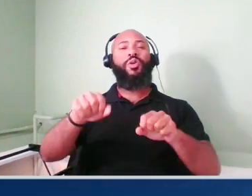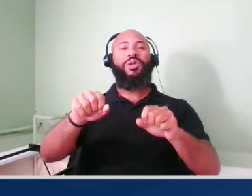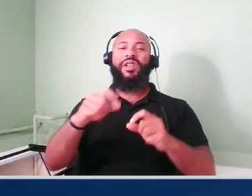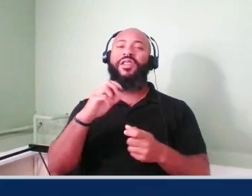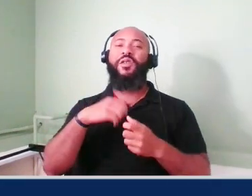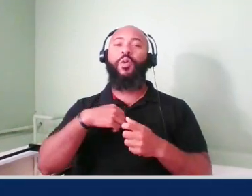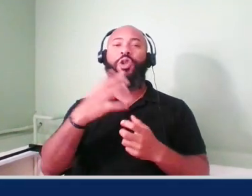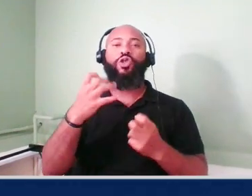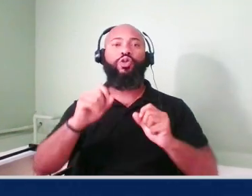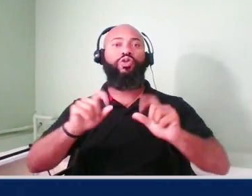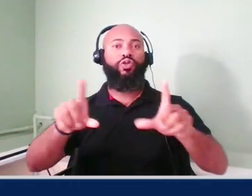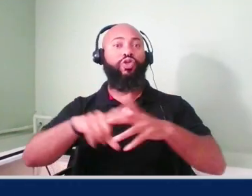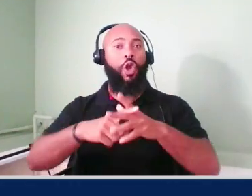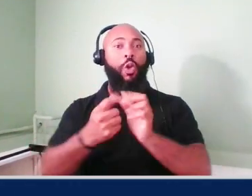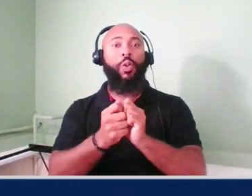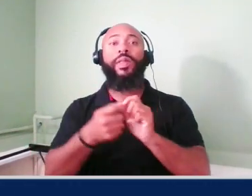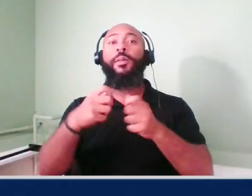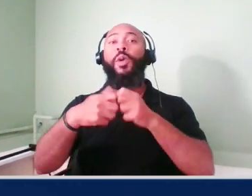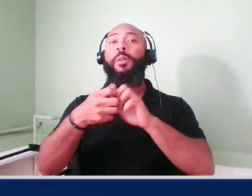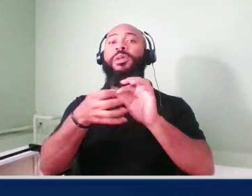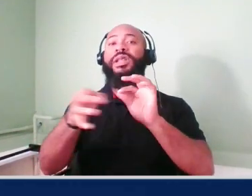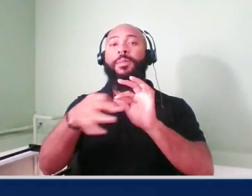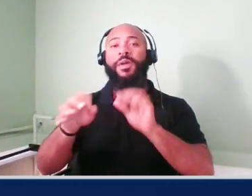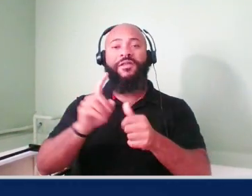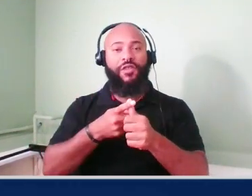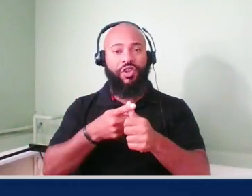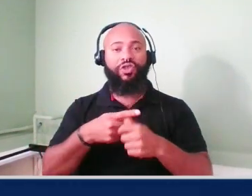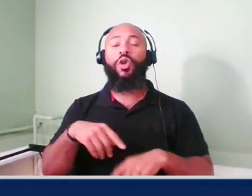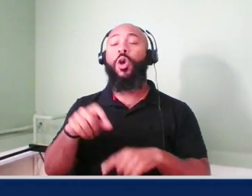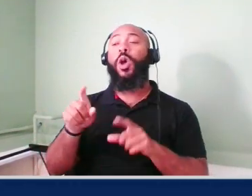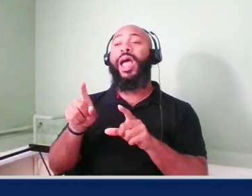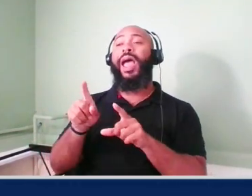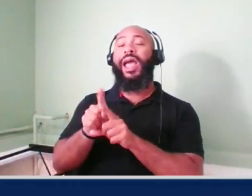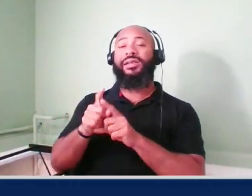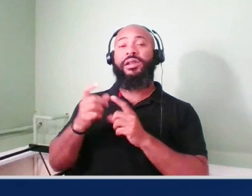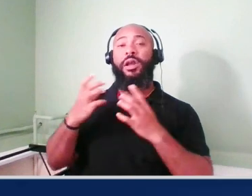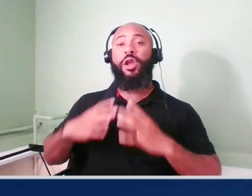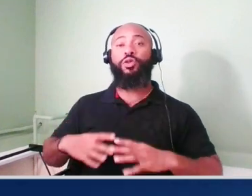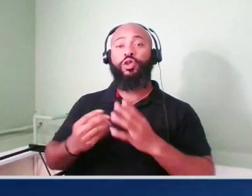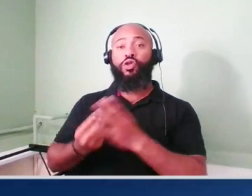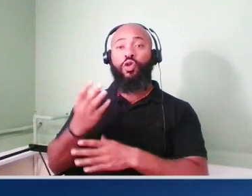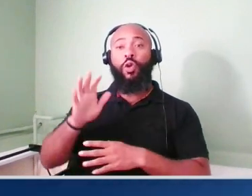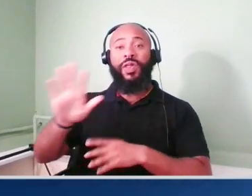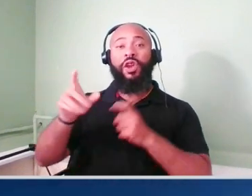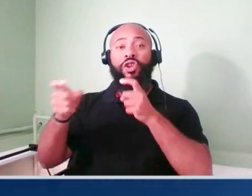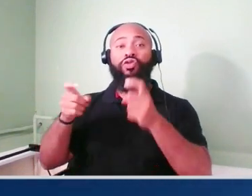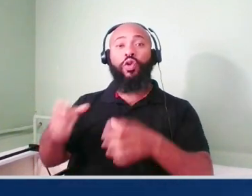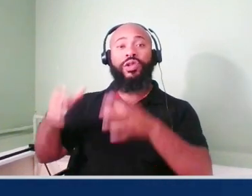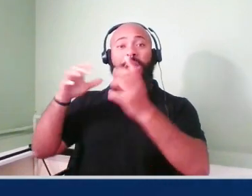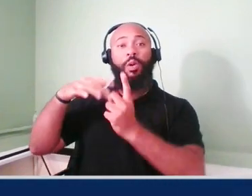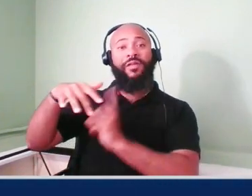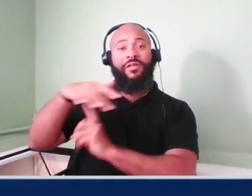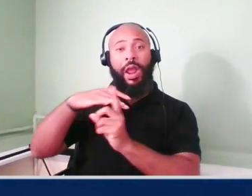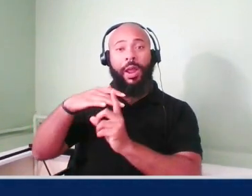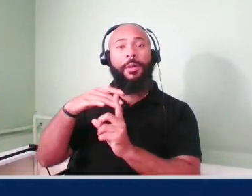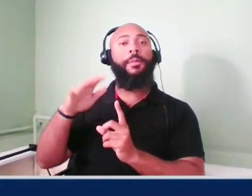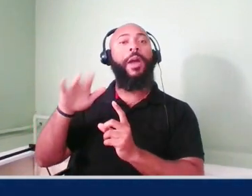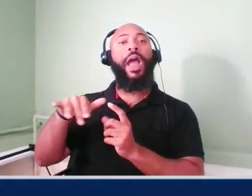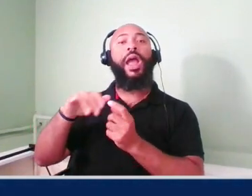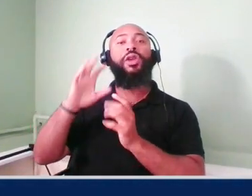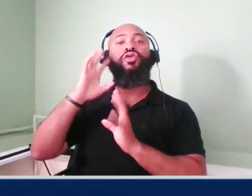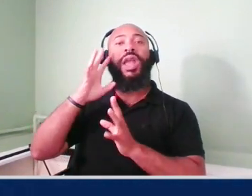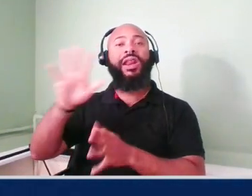right? So as customers grow their Control Tower environment by creating new accounts or enrolling the